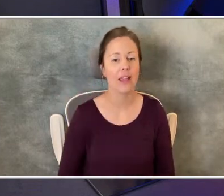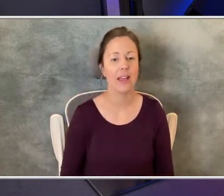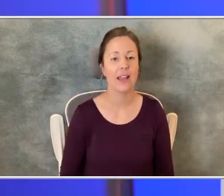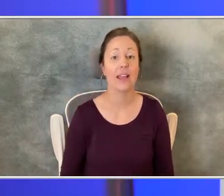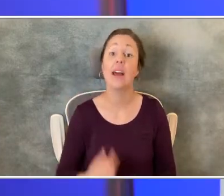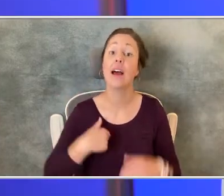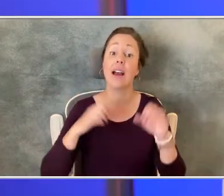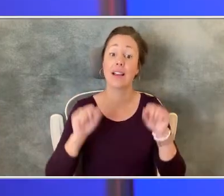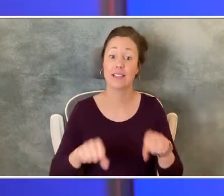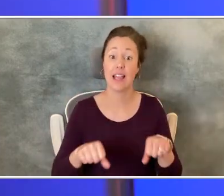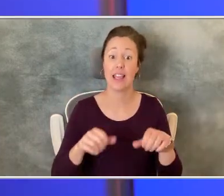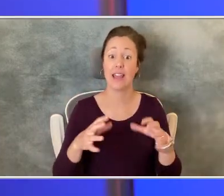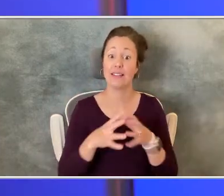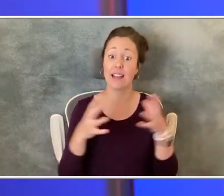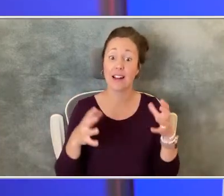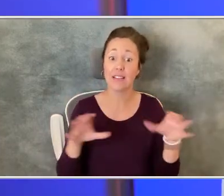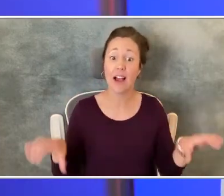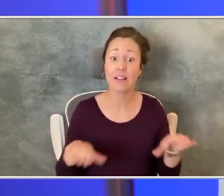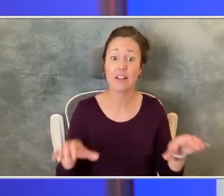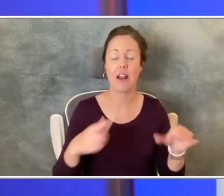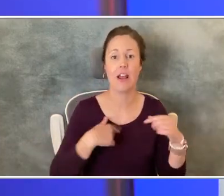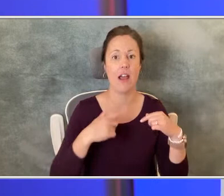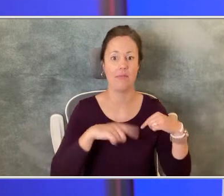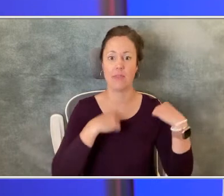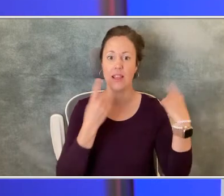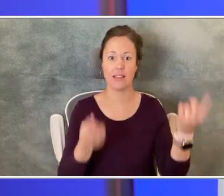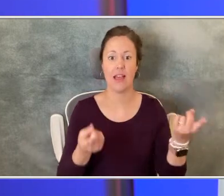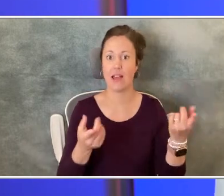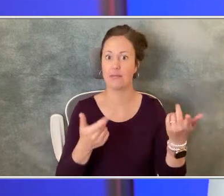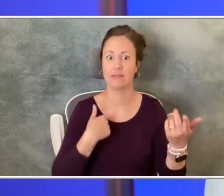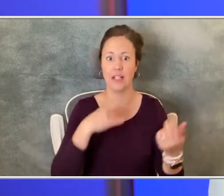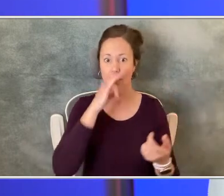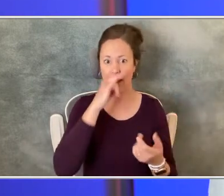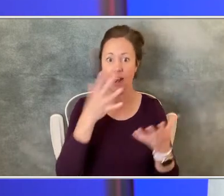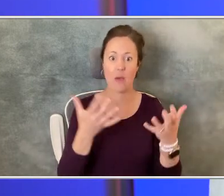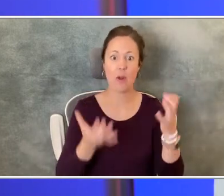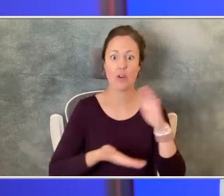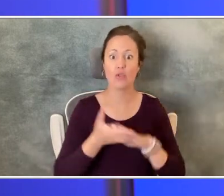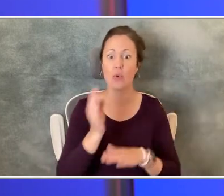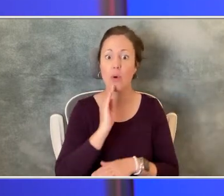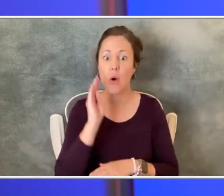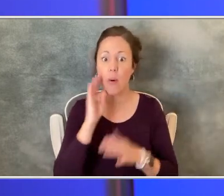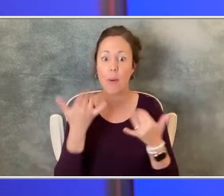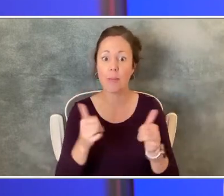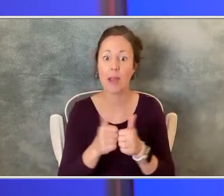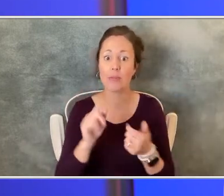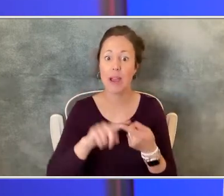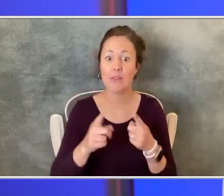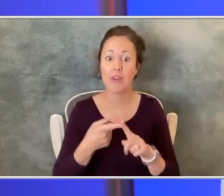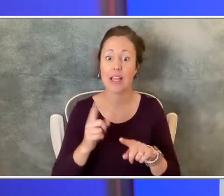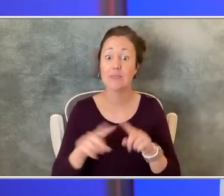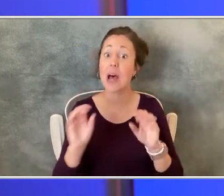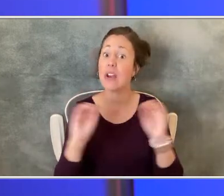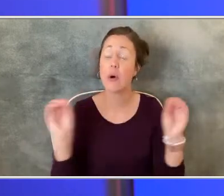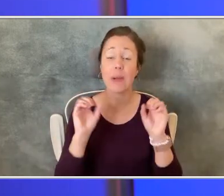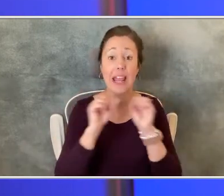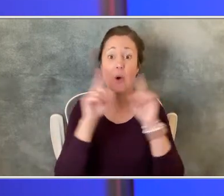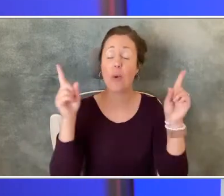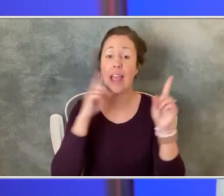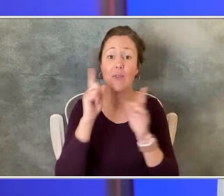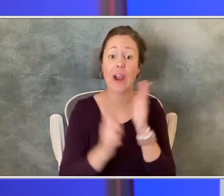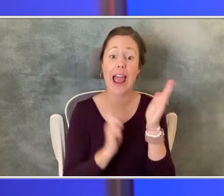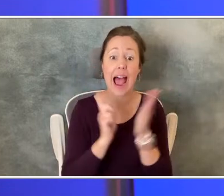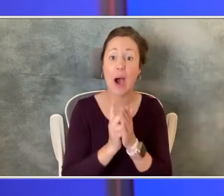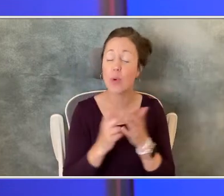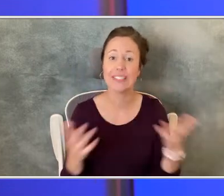done. I've been like that since I was a kid. I wanted to go out and play with my friends, but nobody was awake for hours after I got up. And it translated